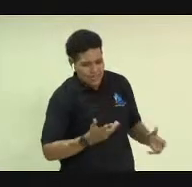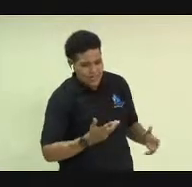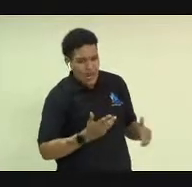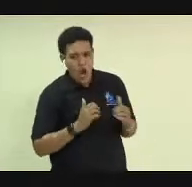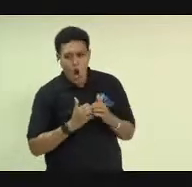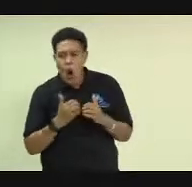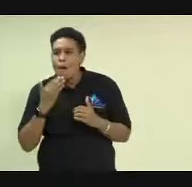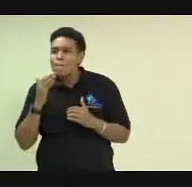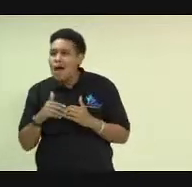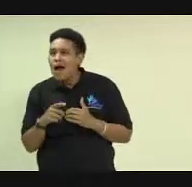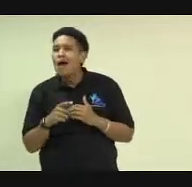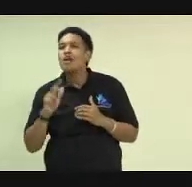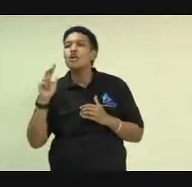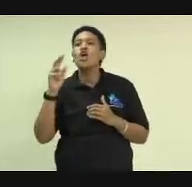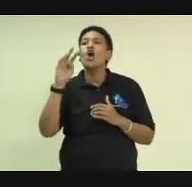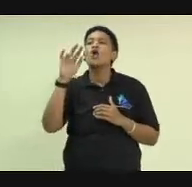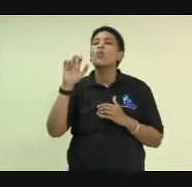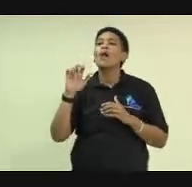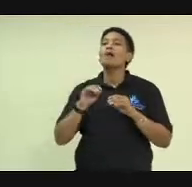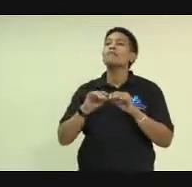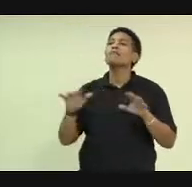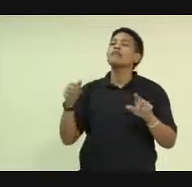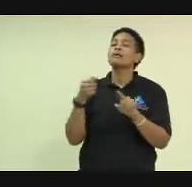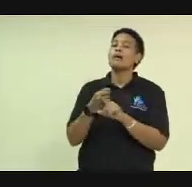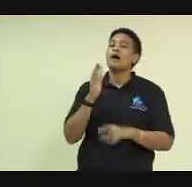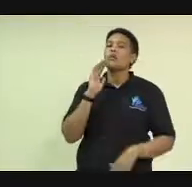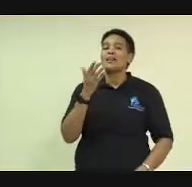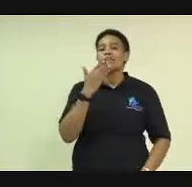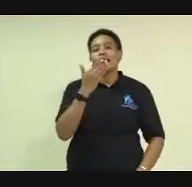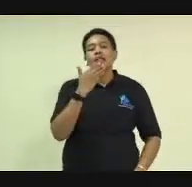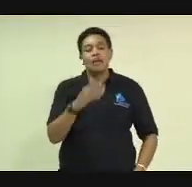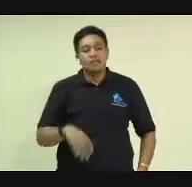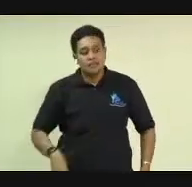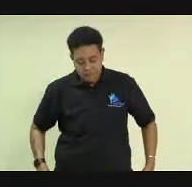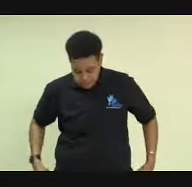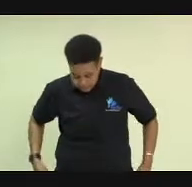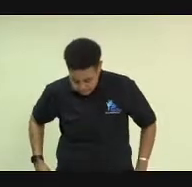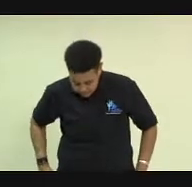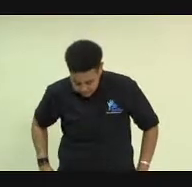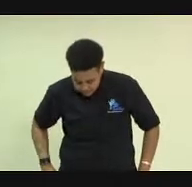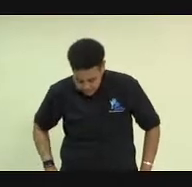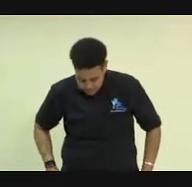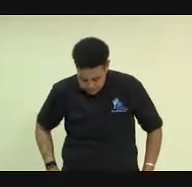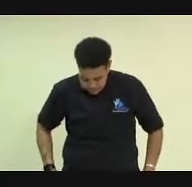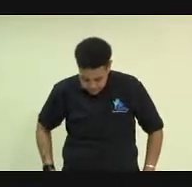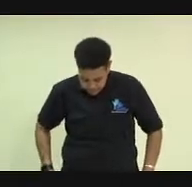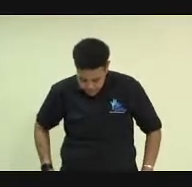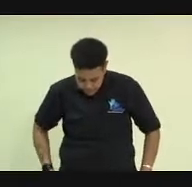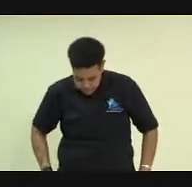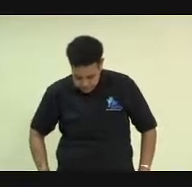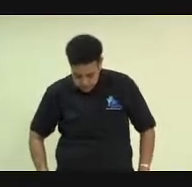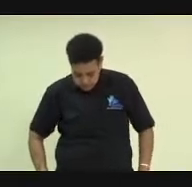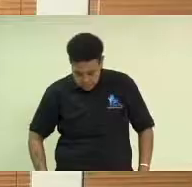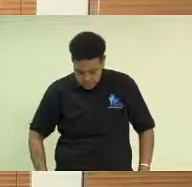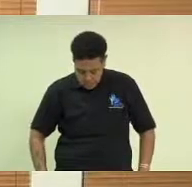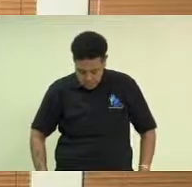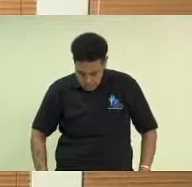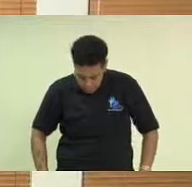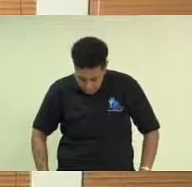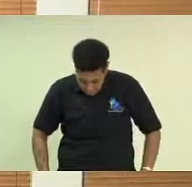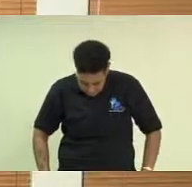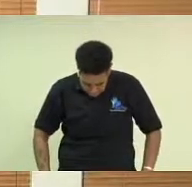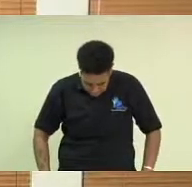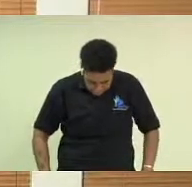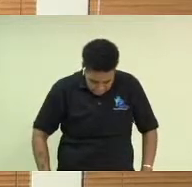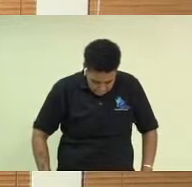how bad a third wave would be? That's it. Thanks. All right, so I'll answer the first one. My